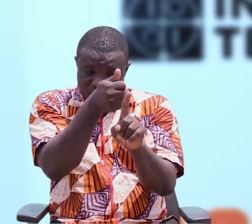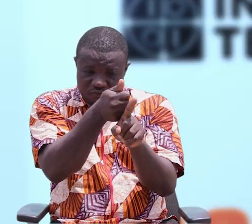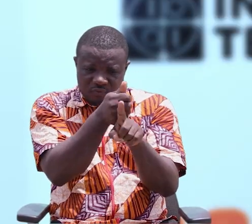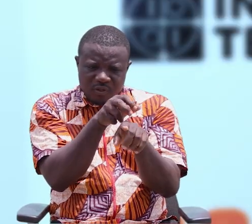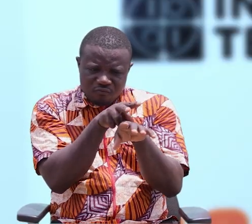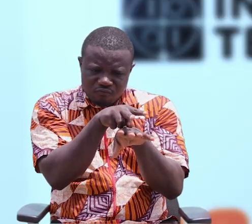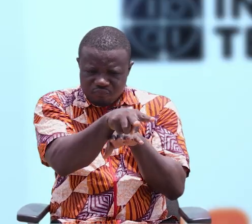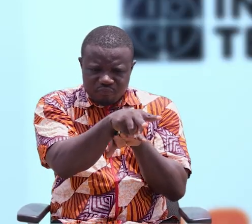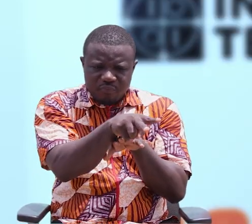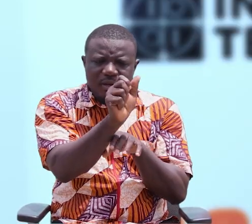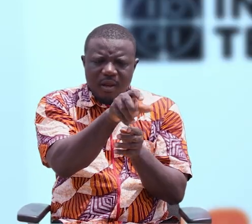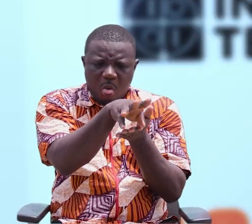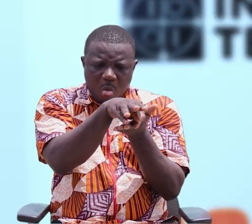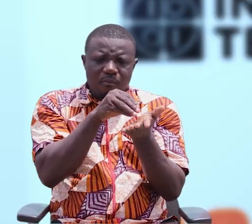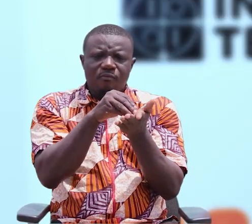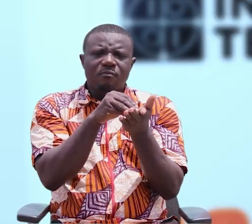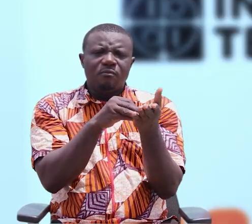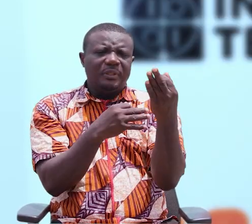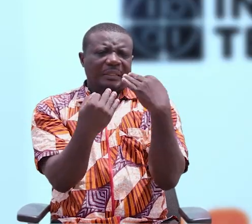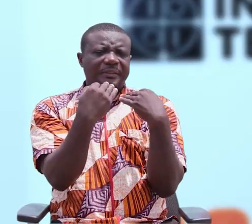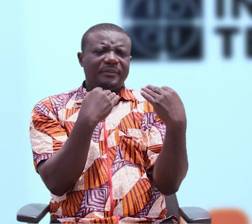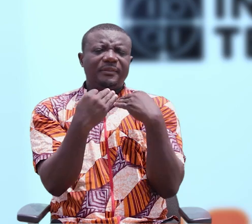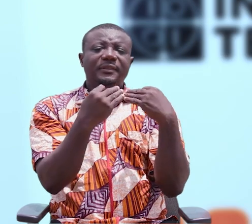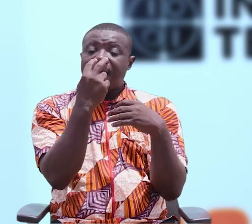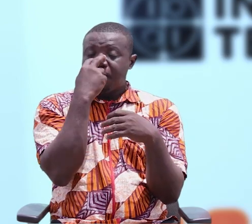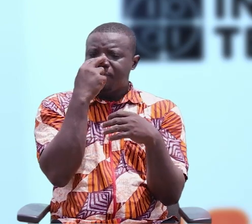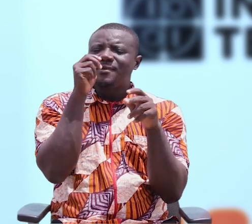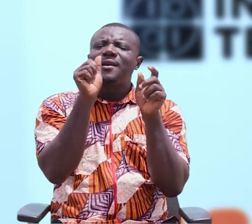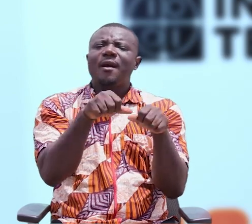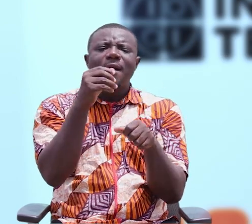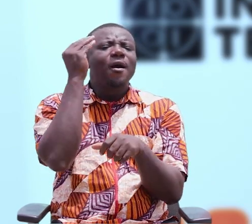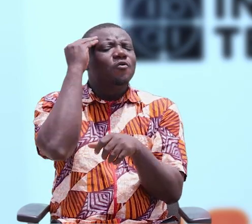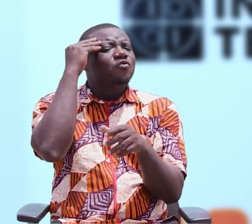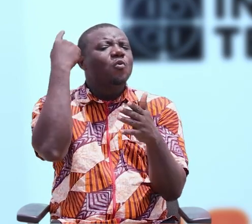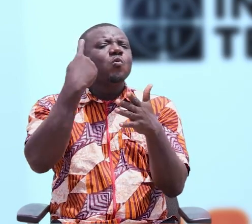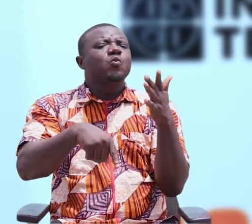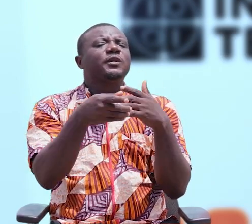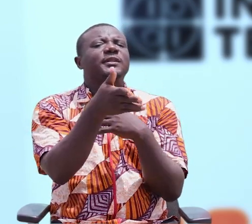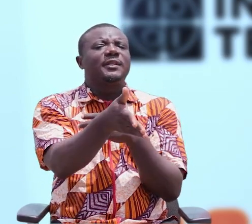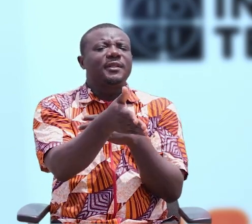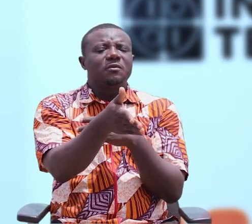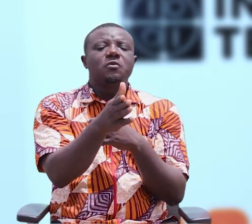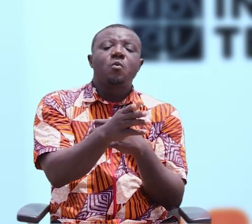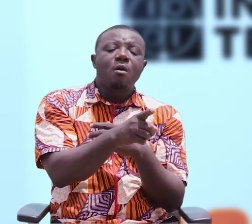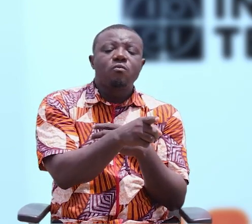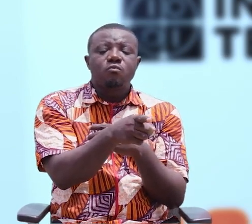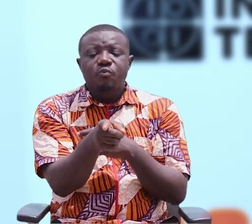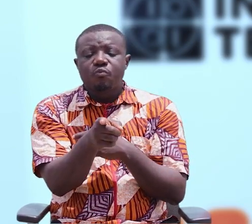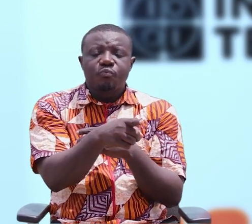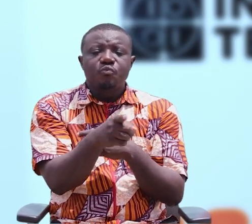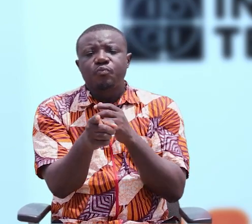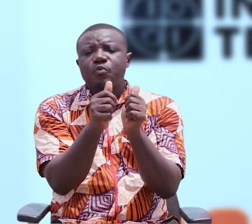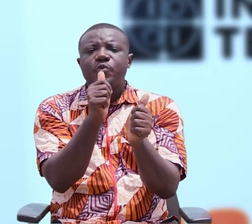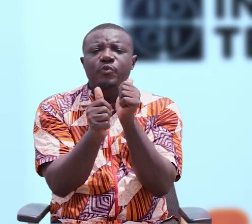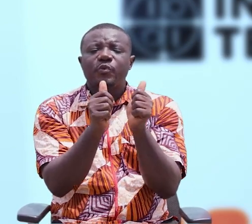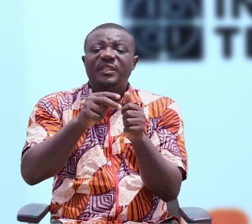object or obstacles on its way. It's able to capture it and describe it to the person. So the person with visual impairment get to choose between either